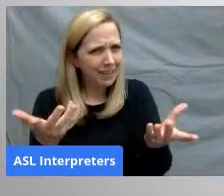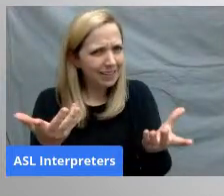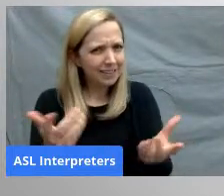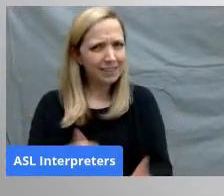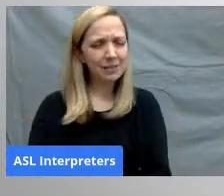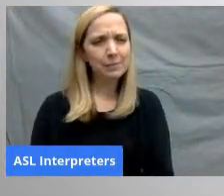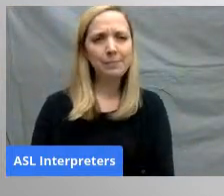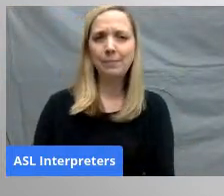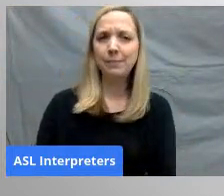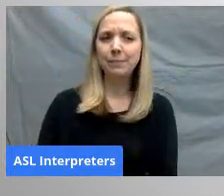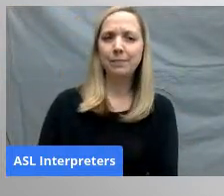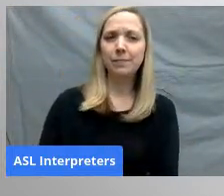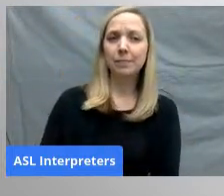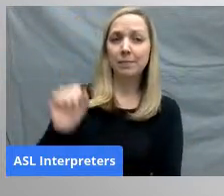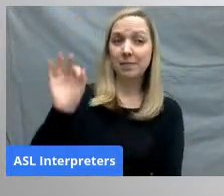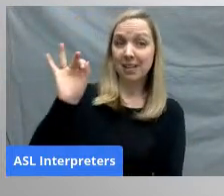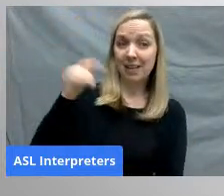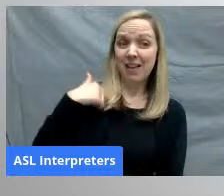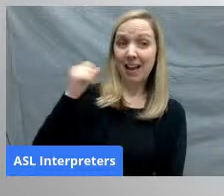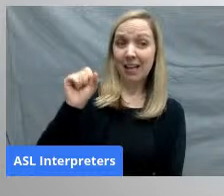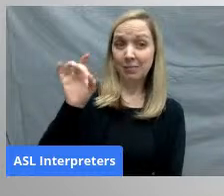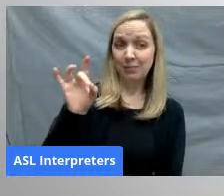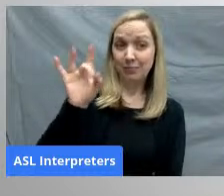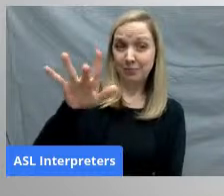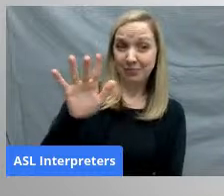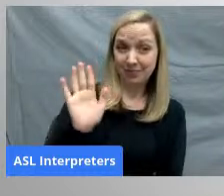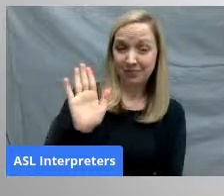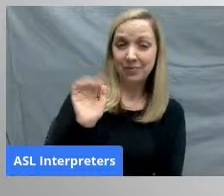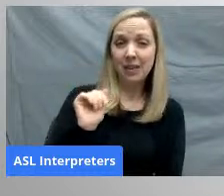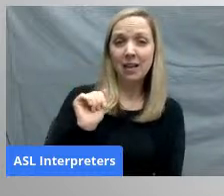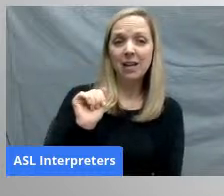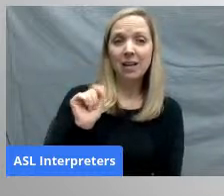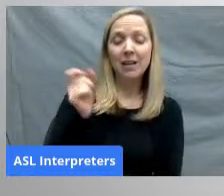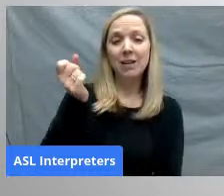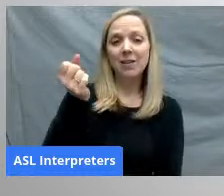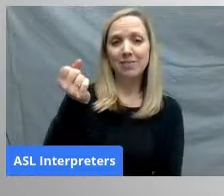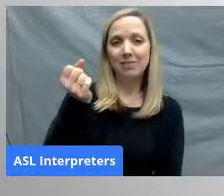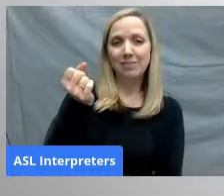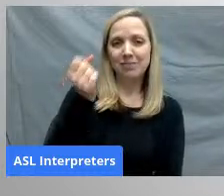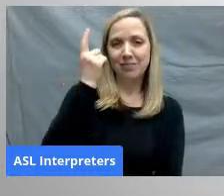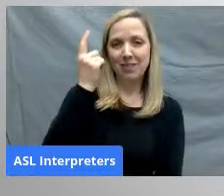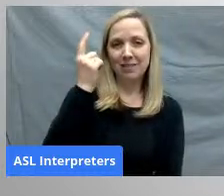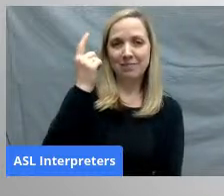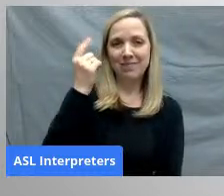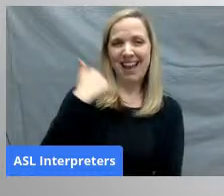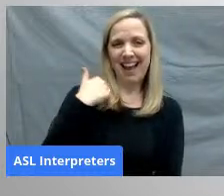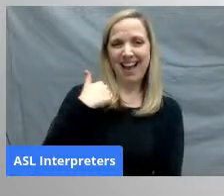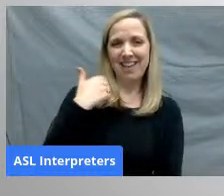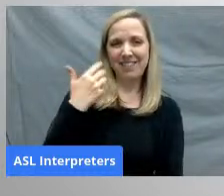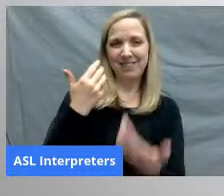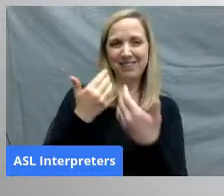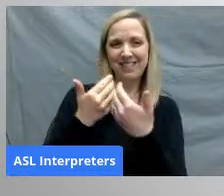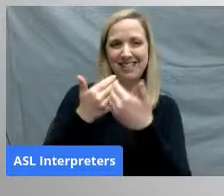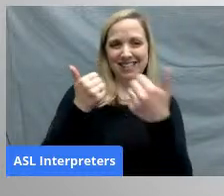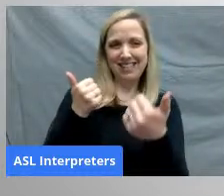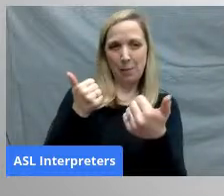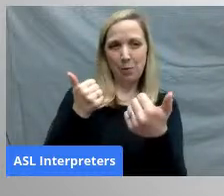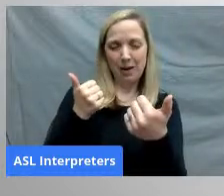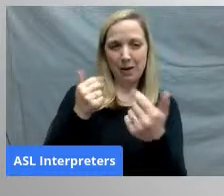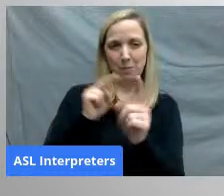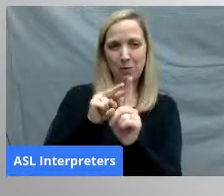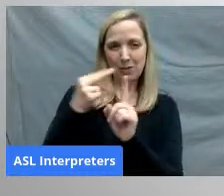if I can just jump in, because I get to outside of the role of the school board member, I get to see some